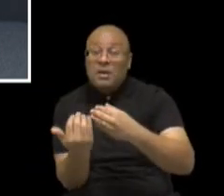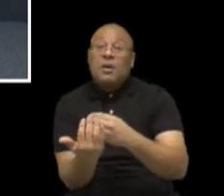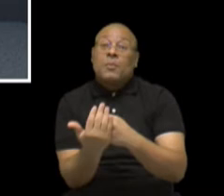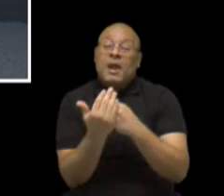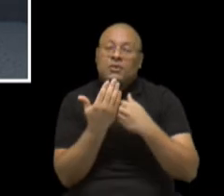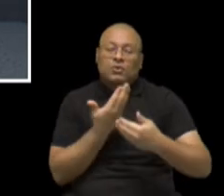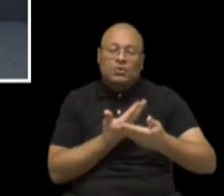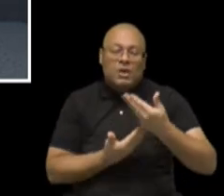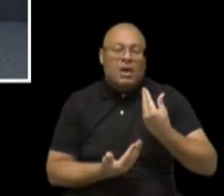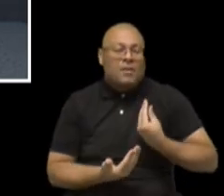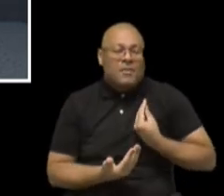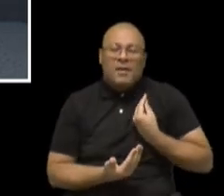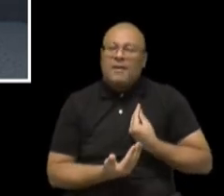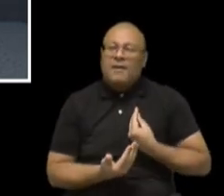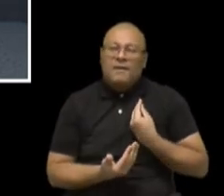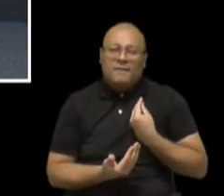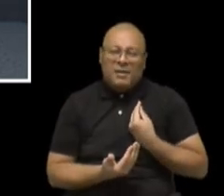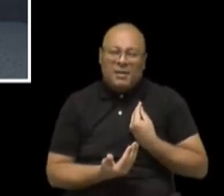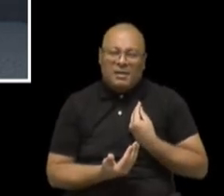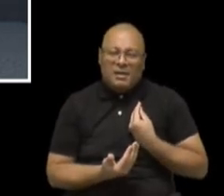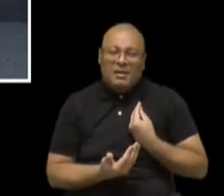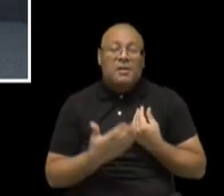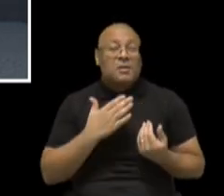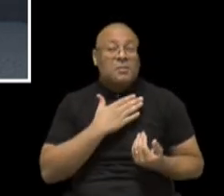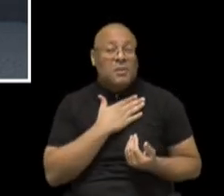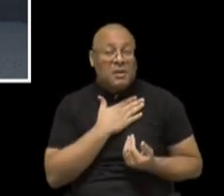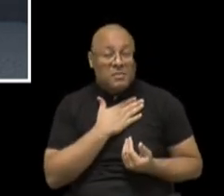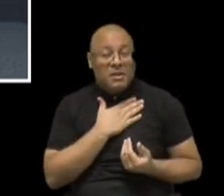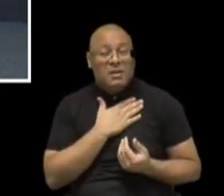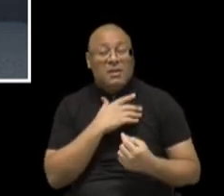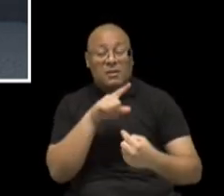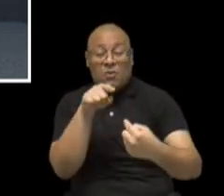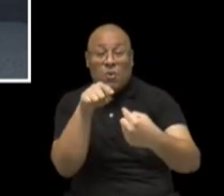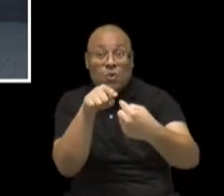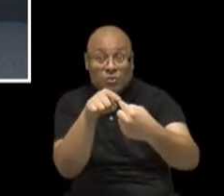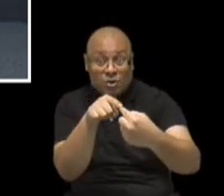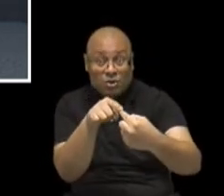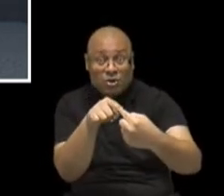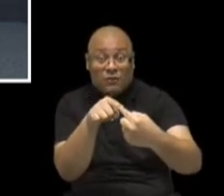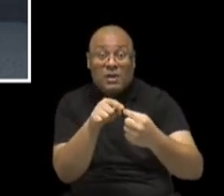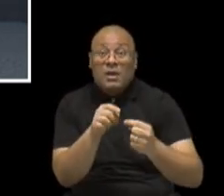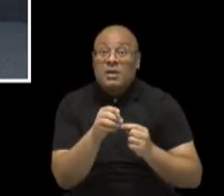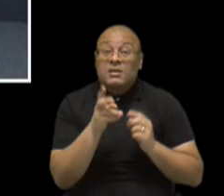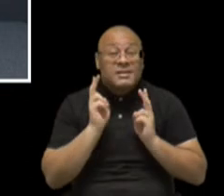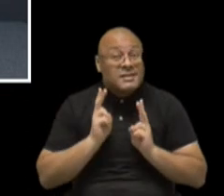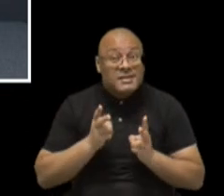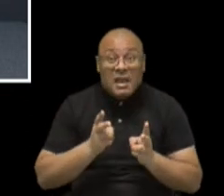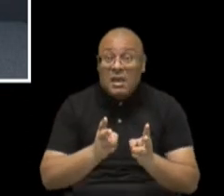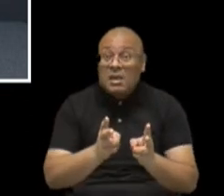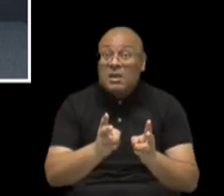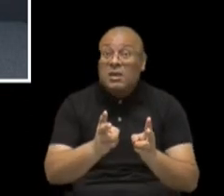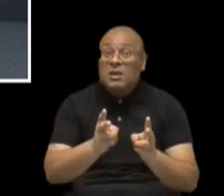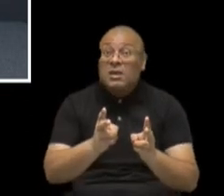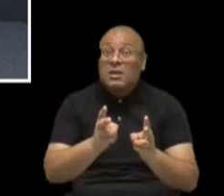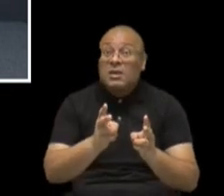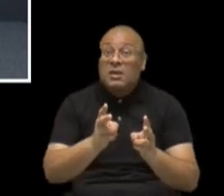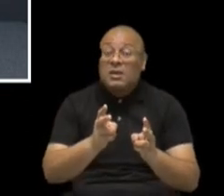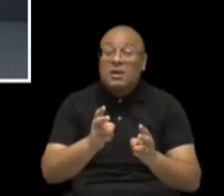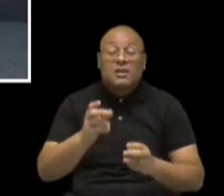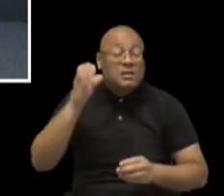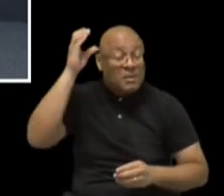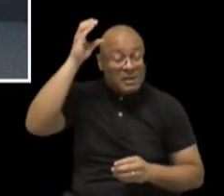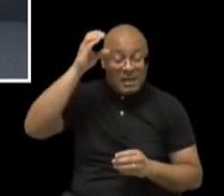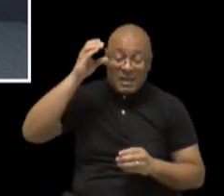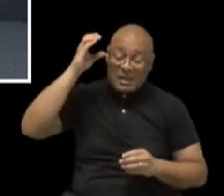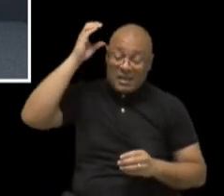it's been a life achievement for me to let go. But I never throw away. I always consciously let go